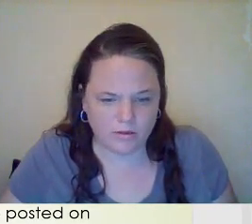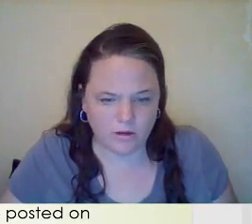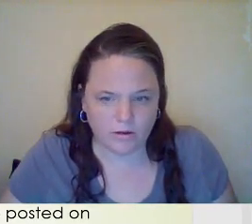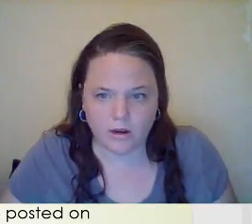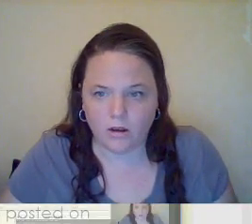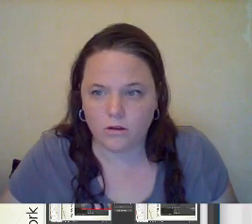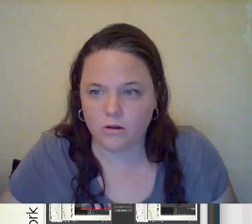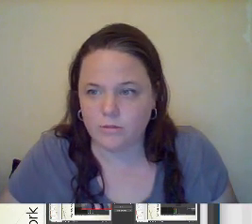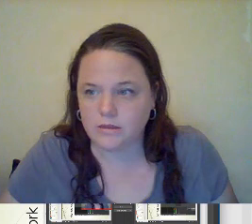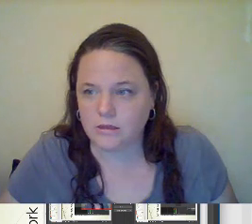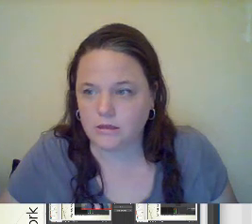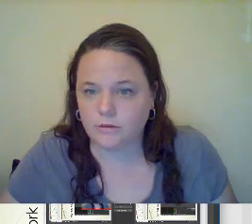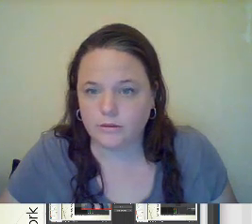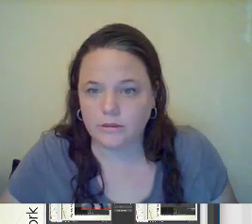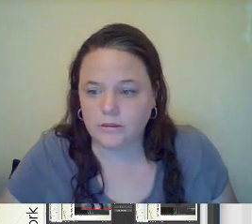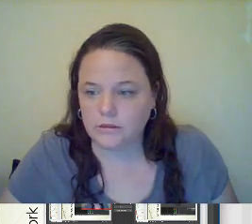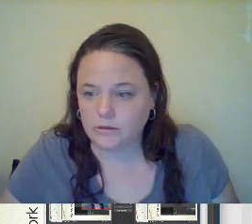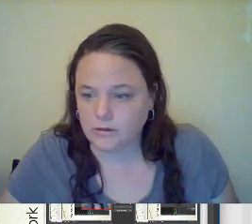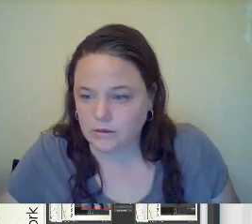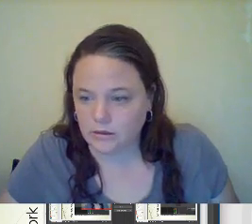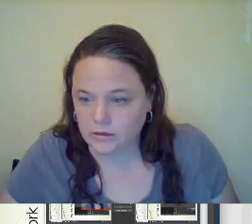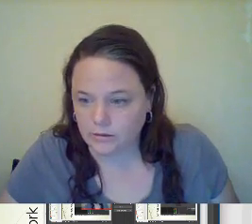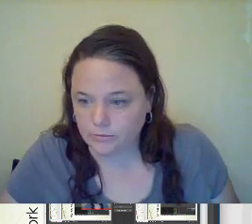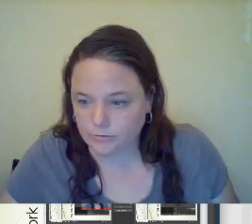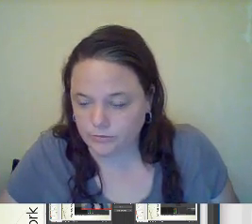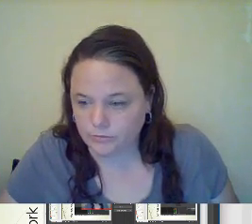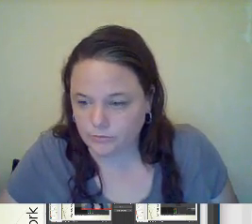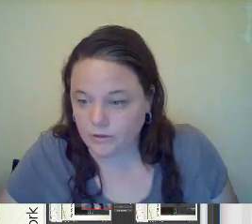this video has gone kind of long. Let me see.